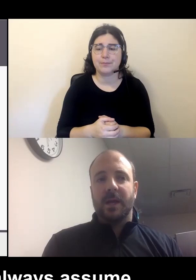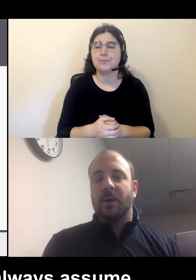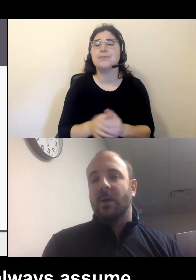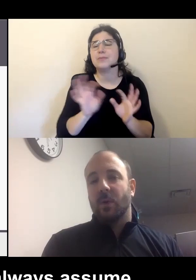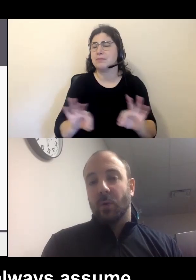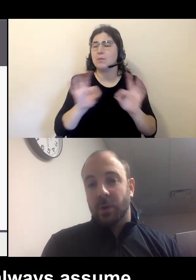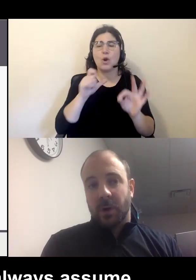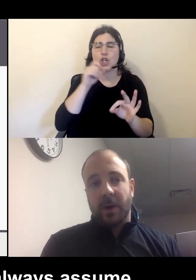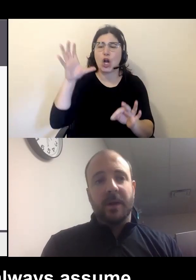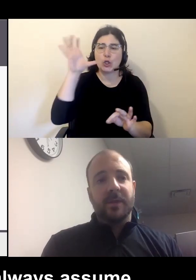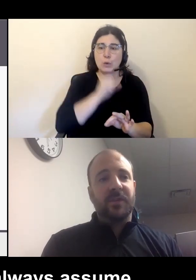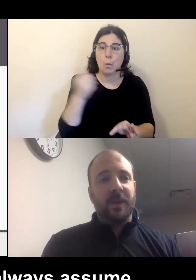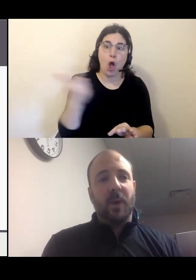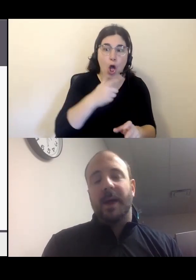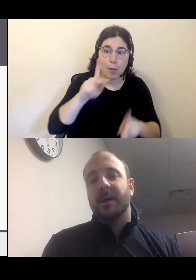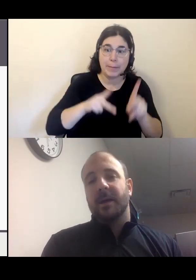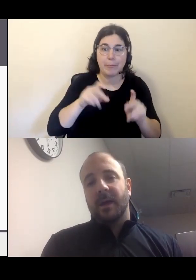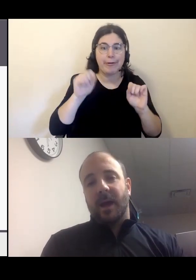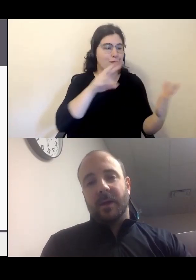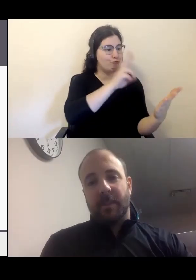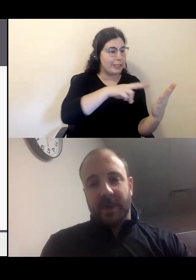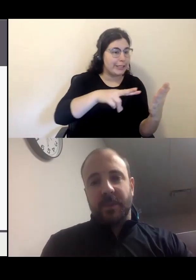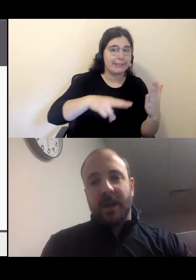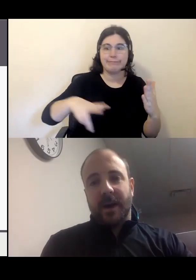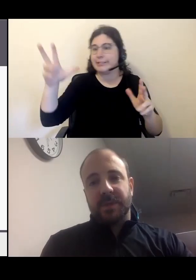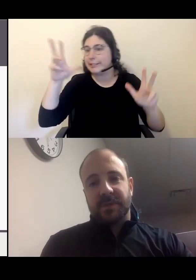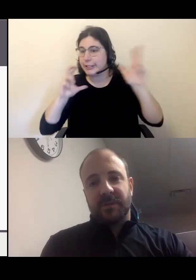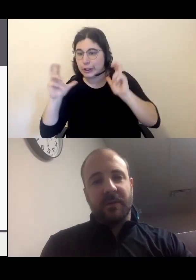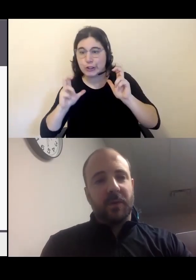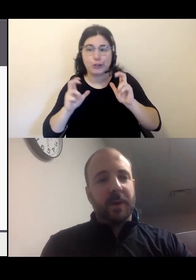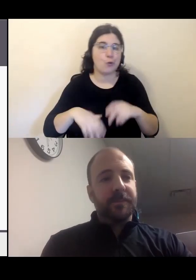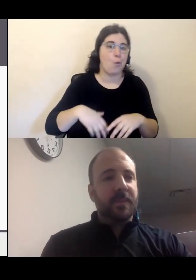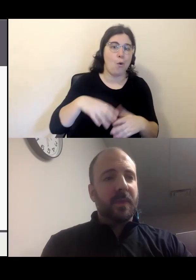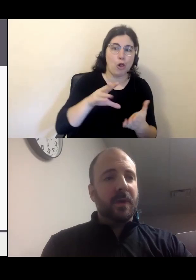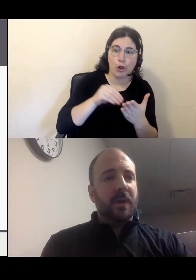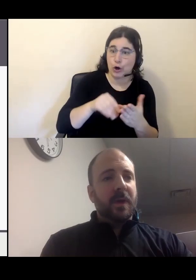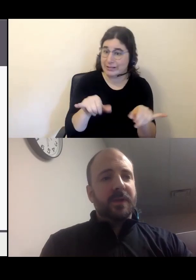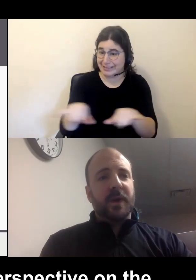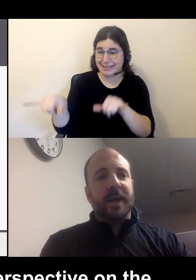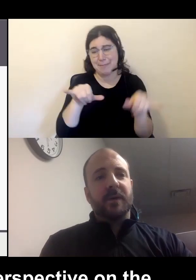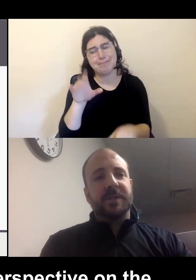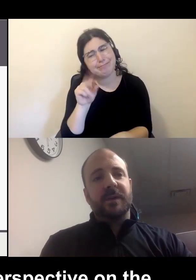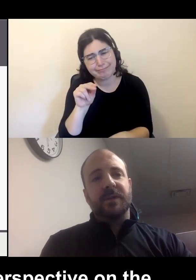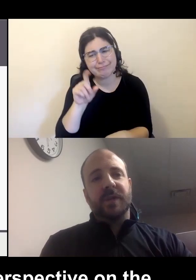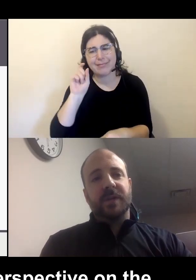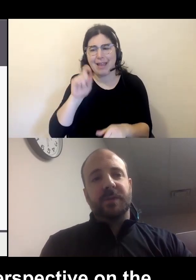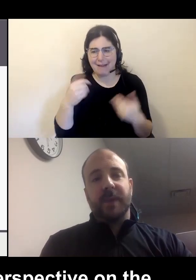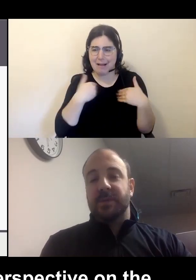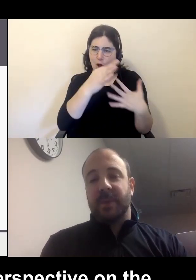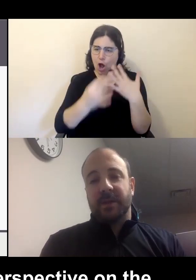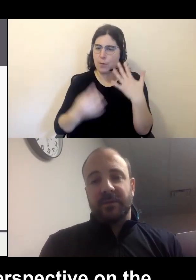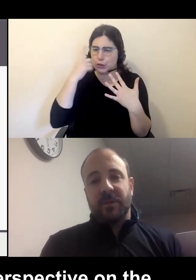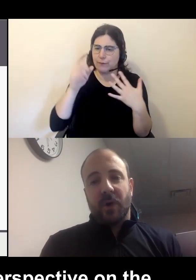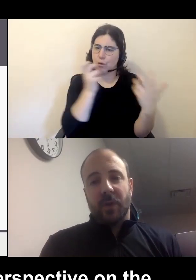read, hear, or learn the same way, and there must be options for everyone. The training I received changed